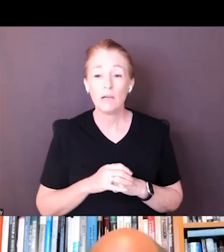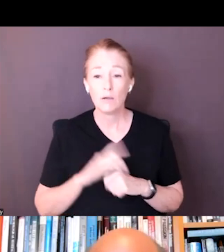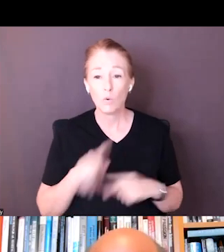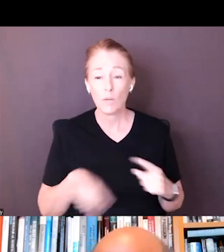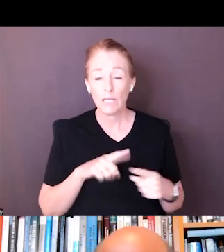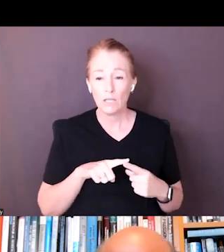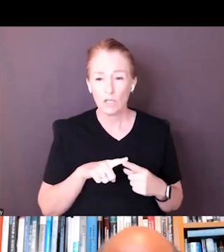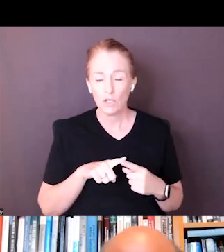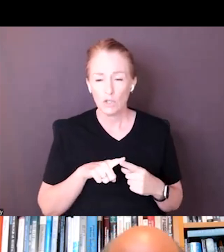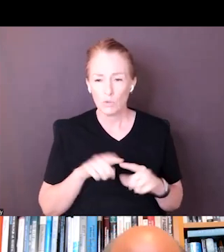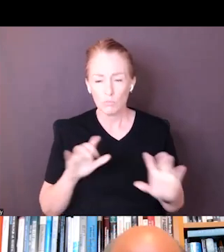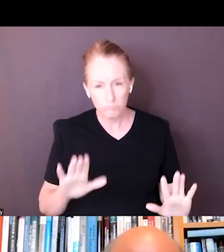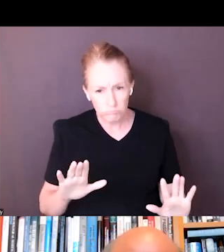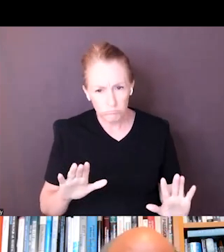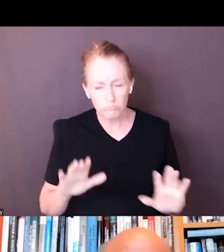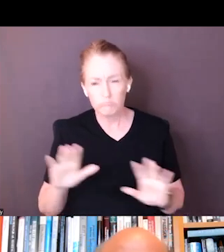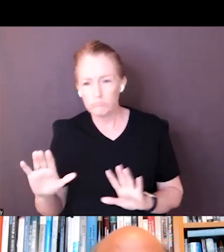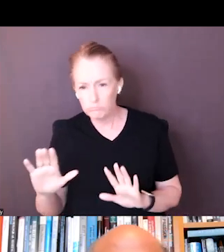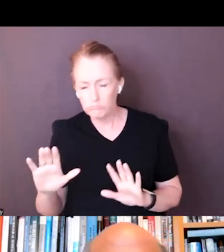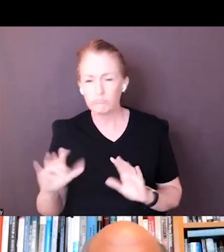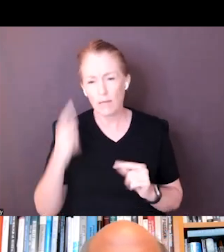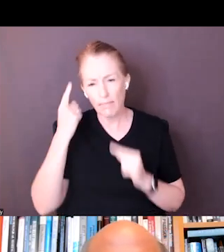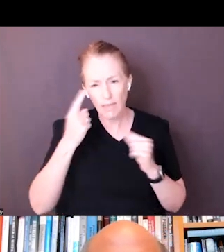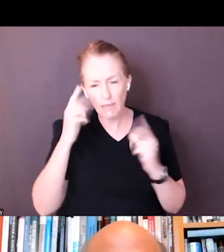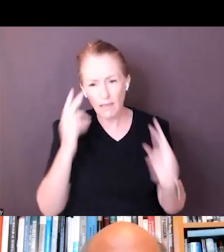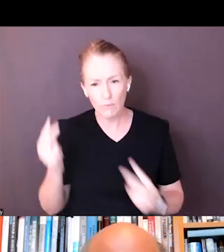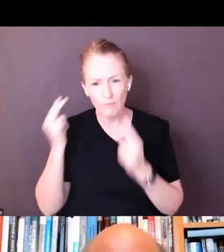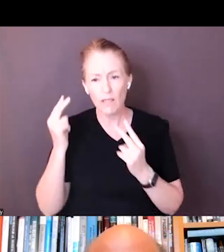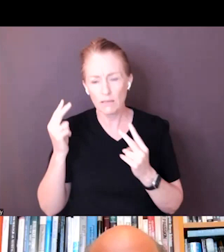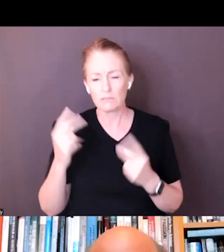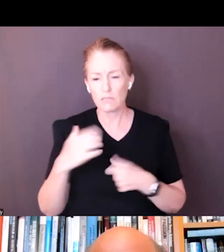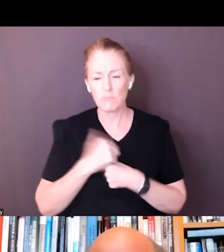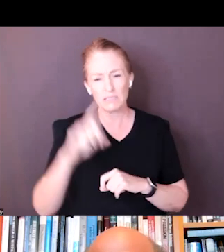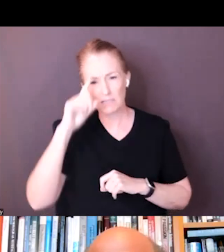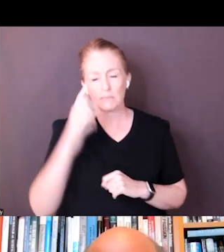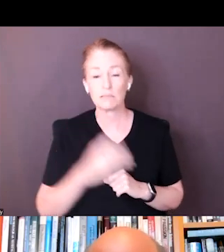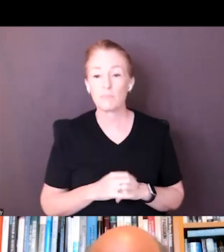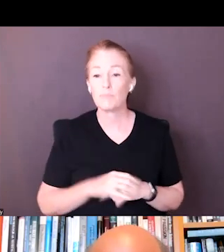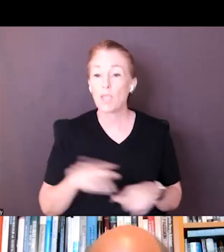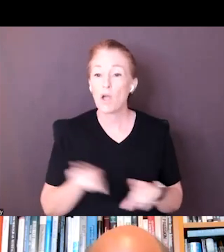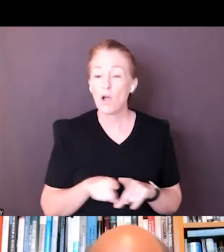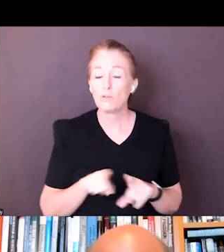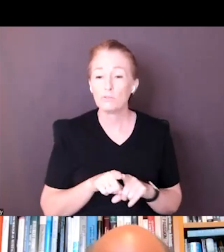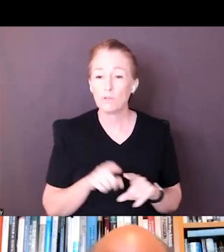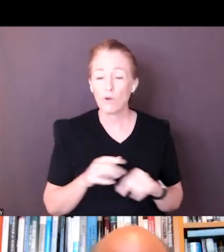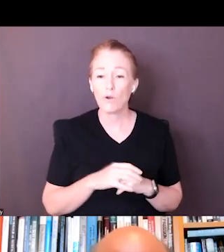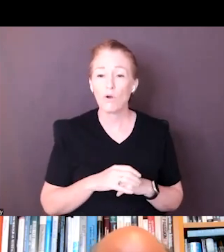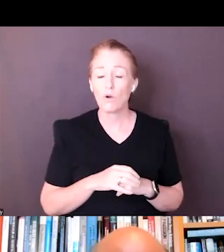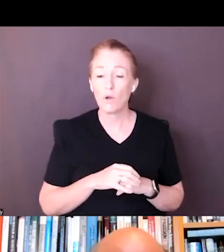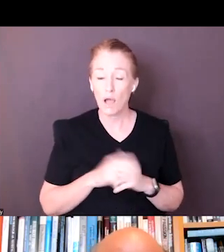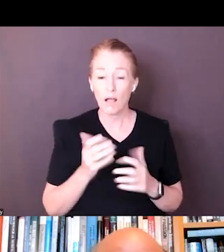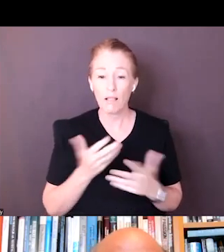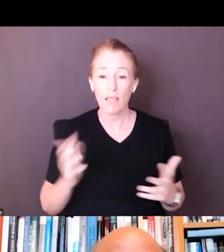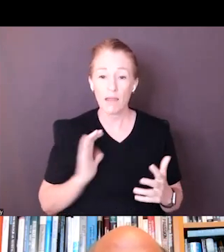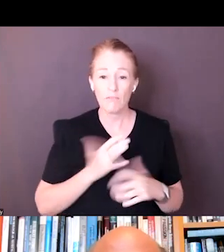reflect on it, it makes a lot of sense. The other thing I would note is that in a lot of our work on suicide